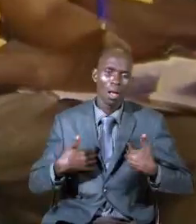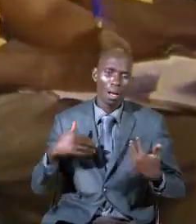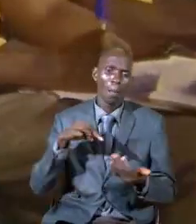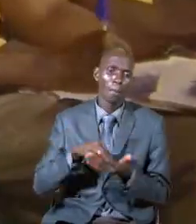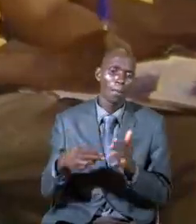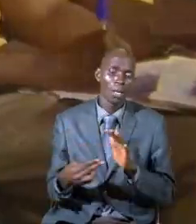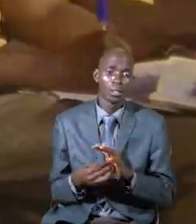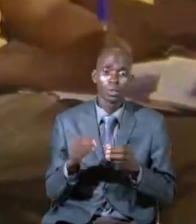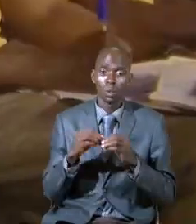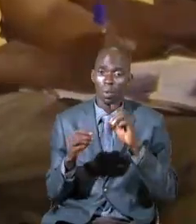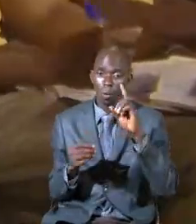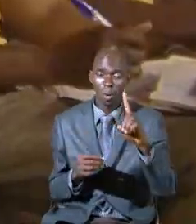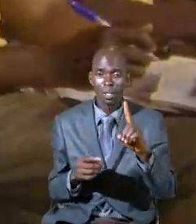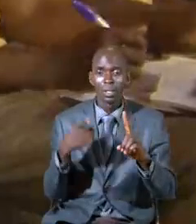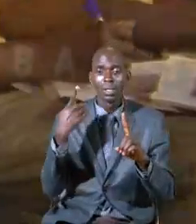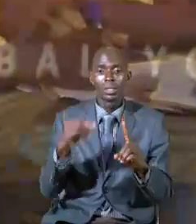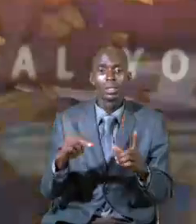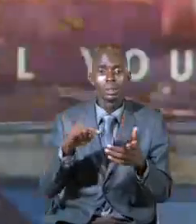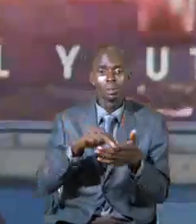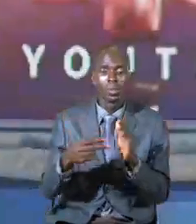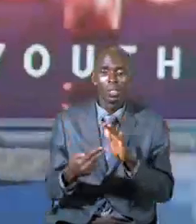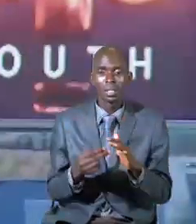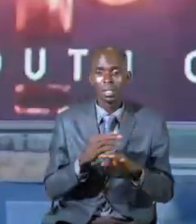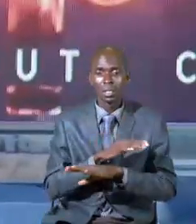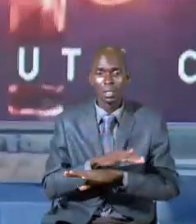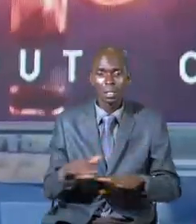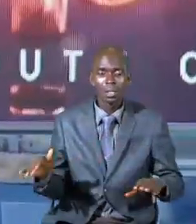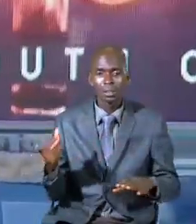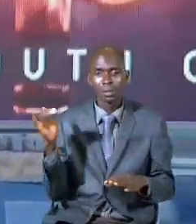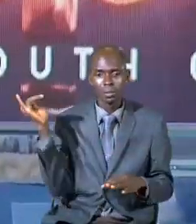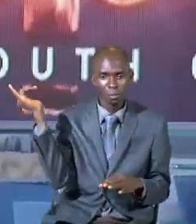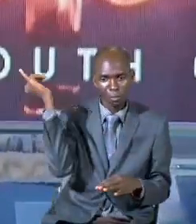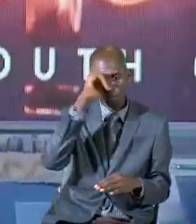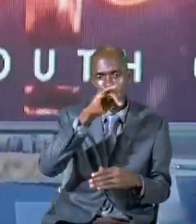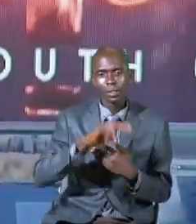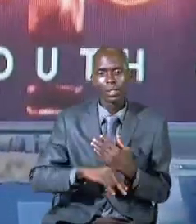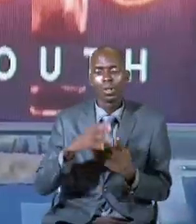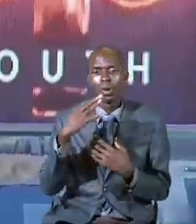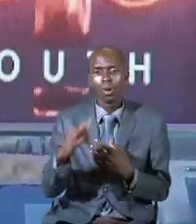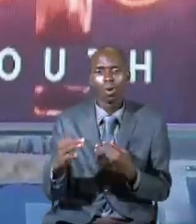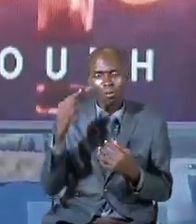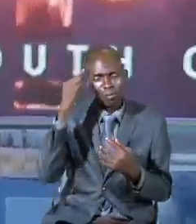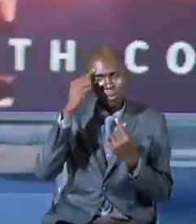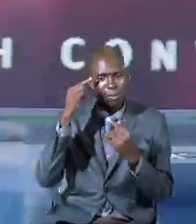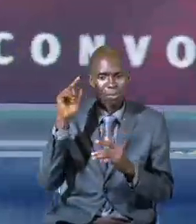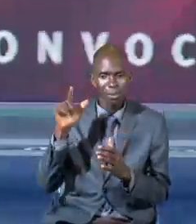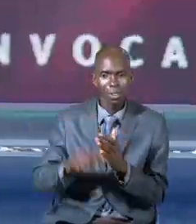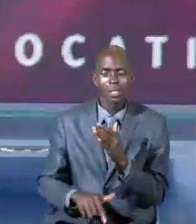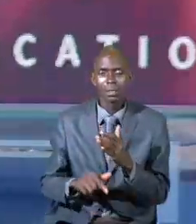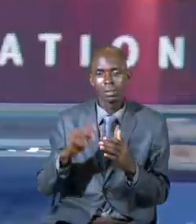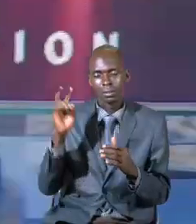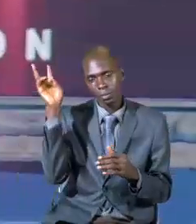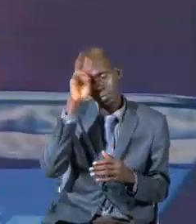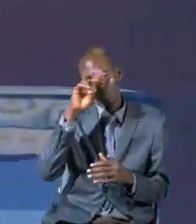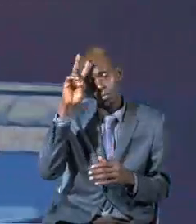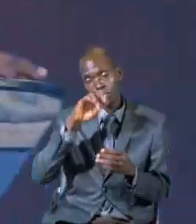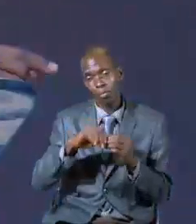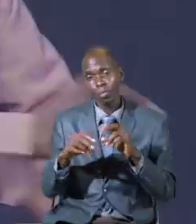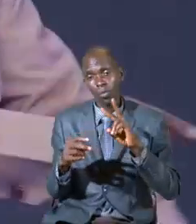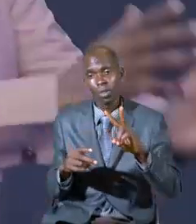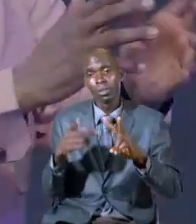the meaningless foolishness of thoughtless mediocres. Number two, the mighty force of thoughtful